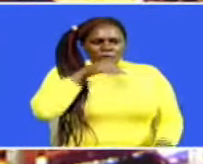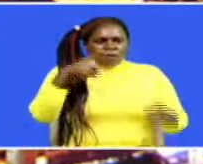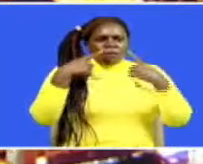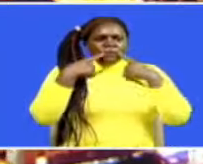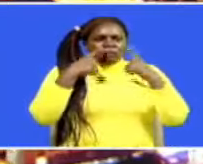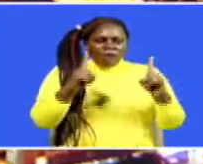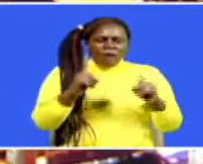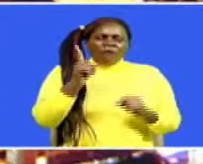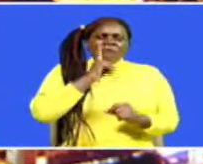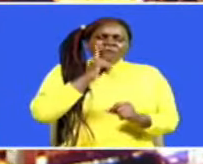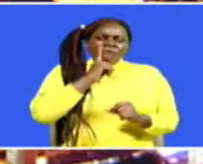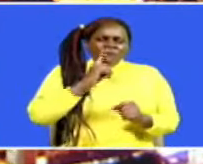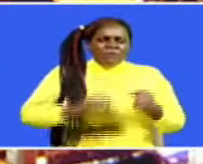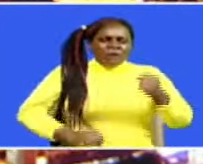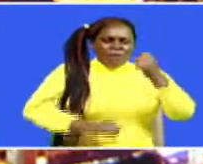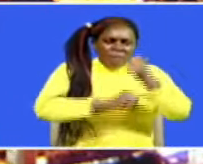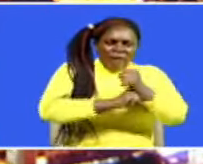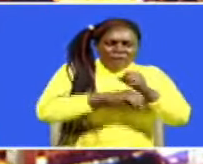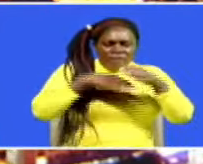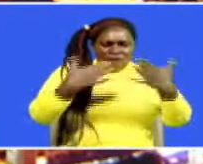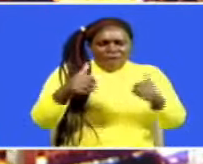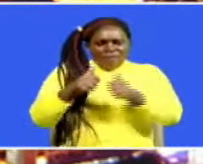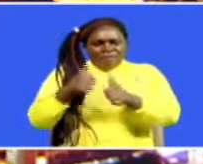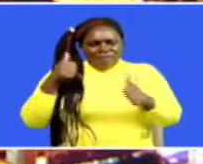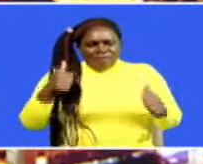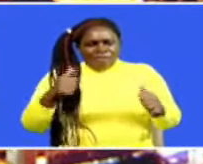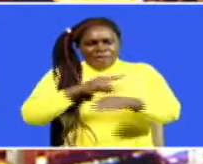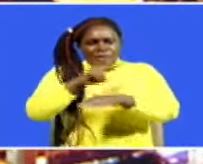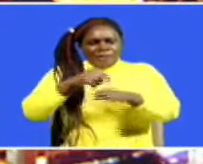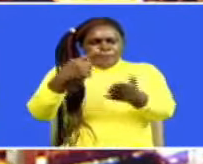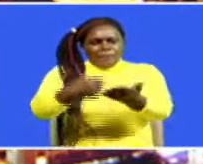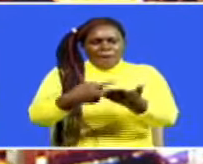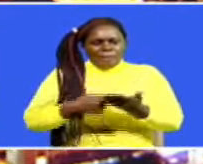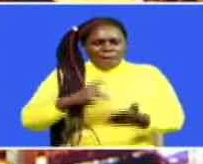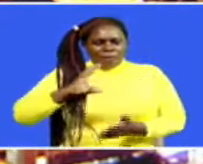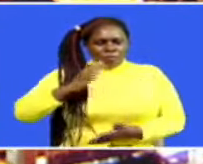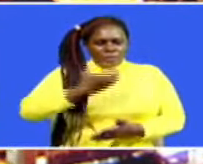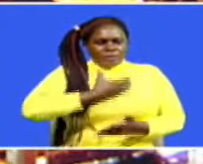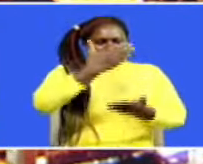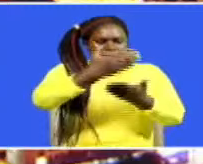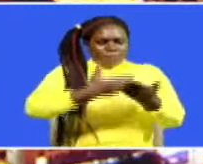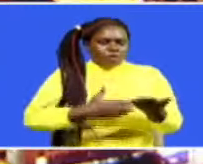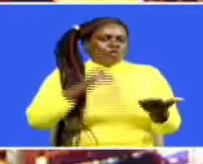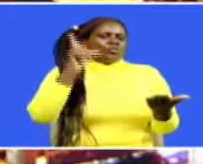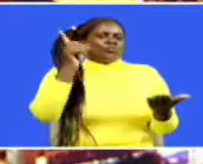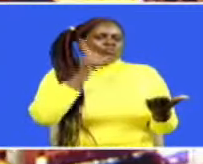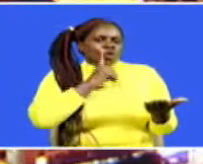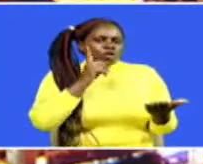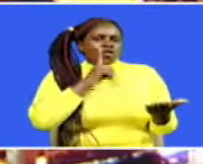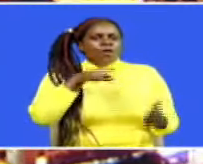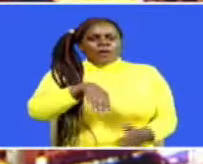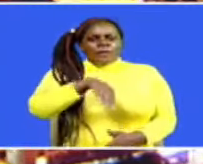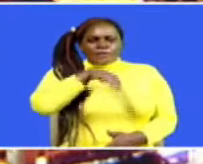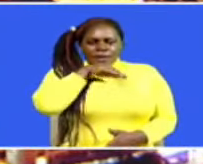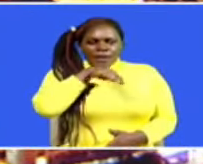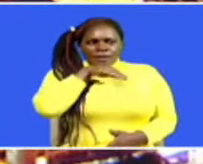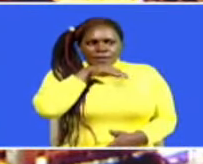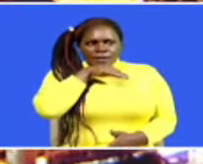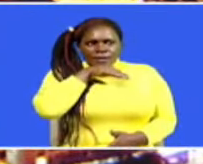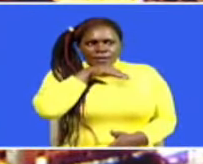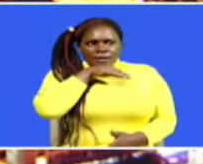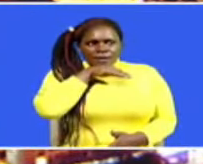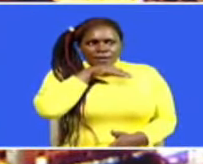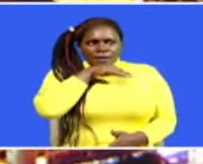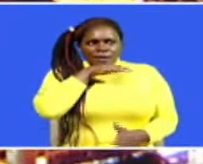announce whether Azimio supports or rejects the National Dialogue Committee report tomorrow. Raila has convened an